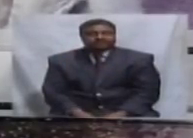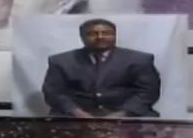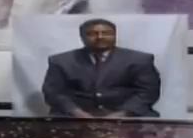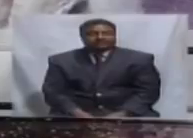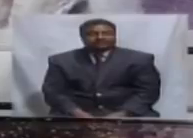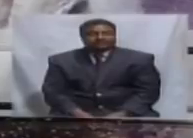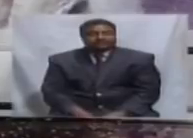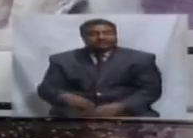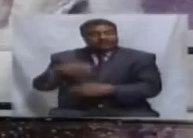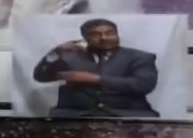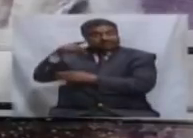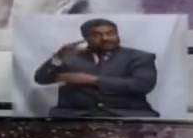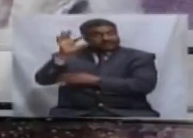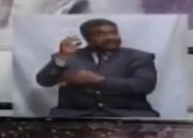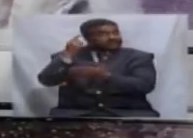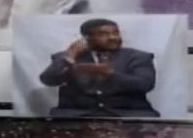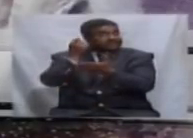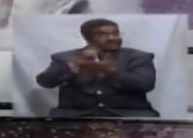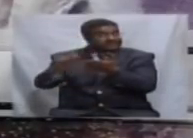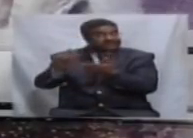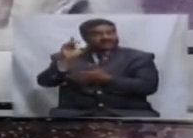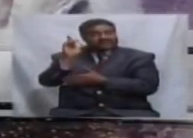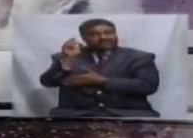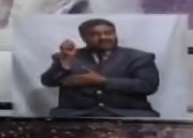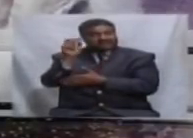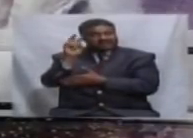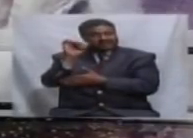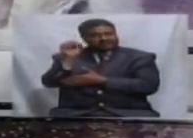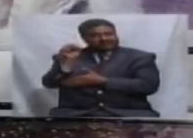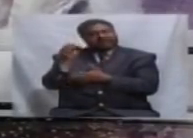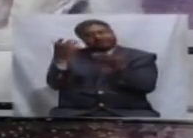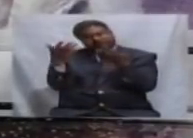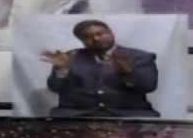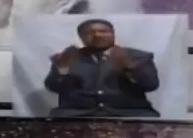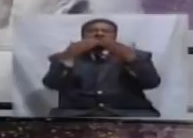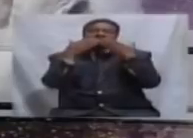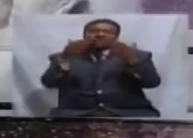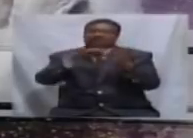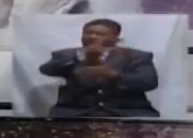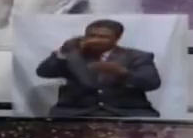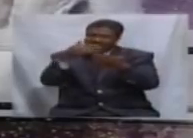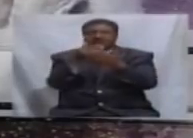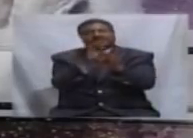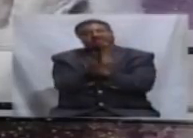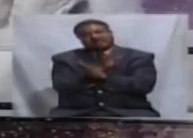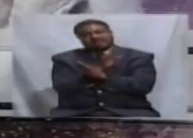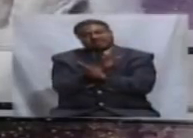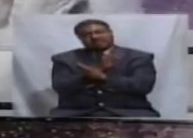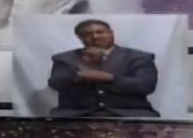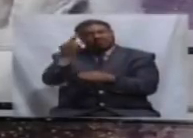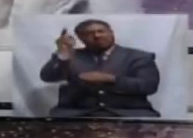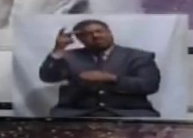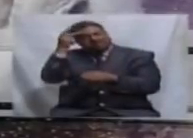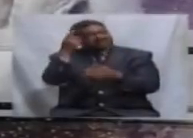Patriotic Front PF Secretary General Davis Mwila has thanked Zambians across the political and religious